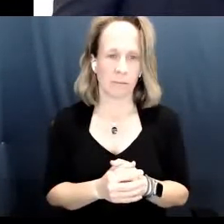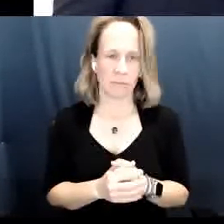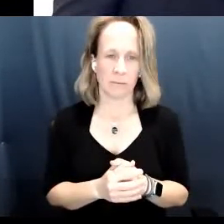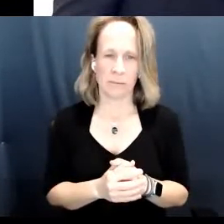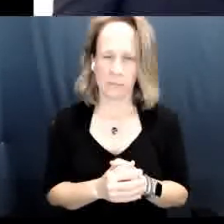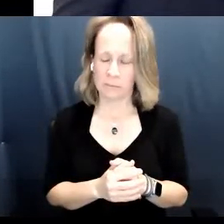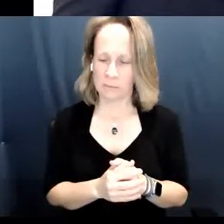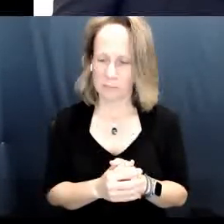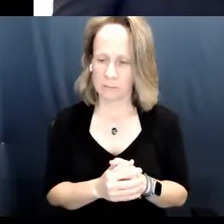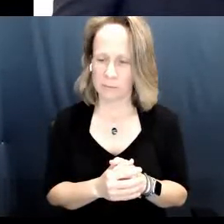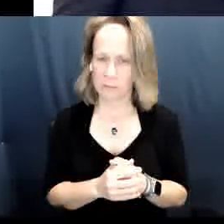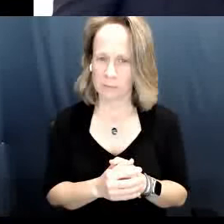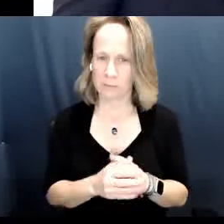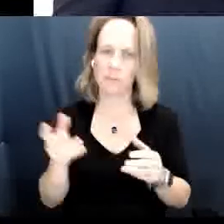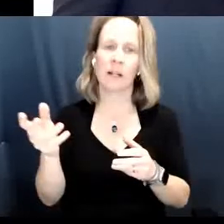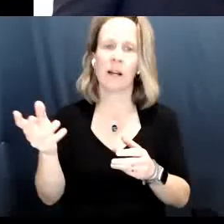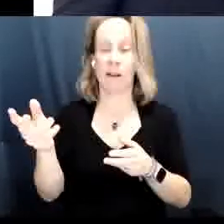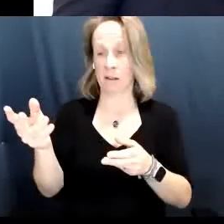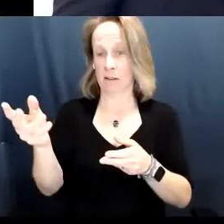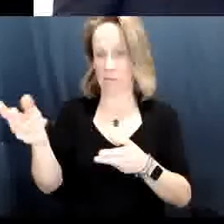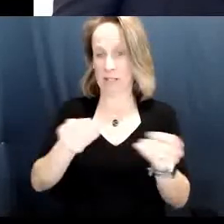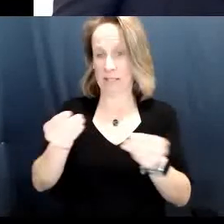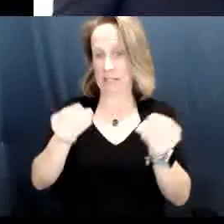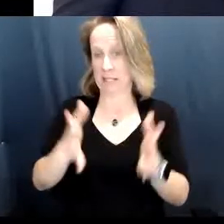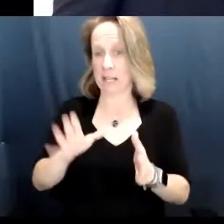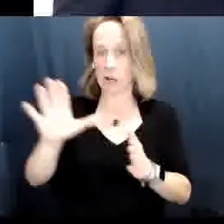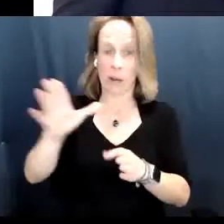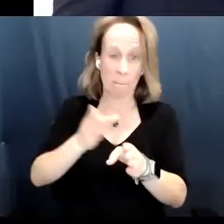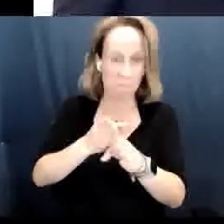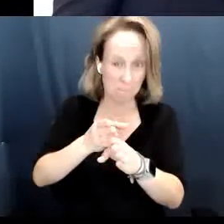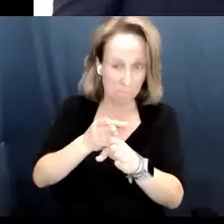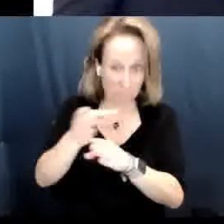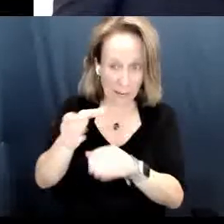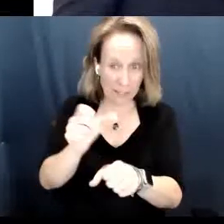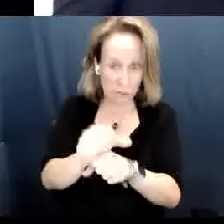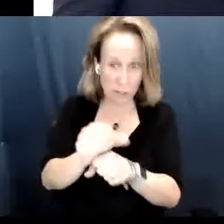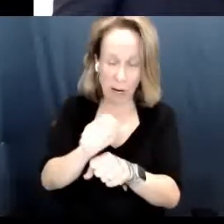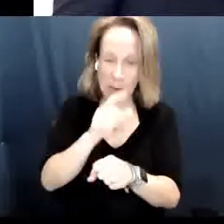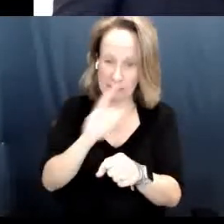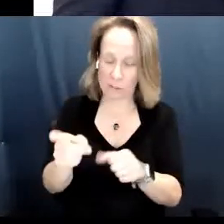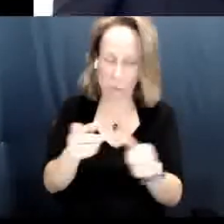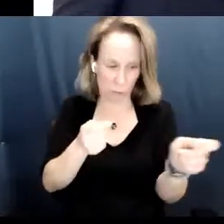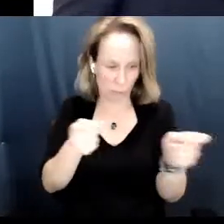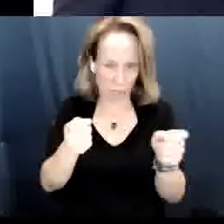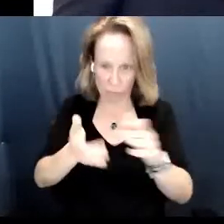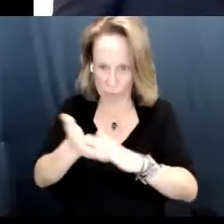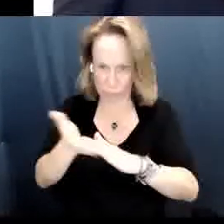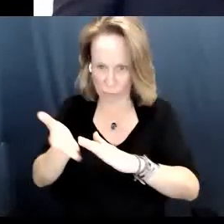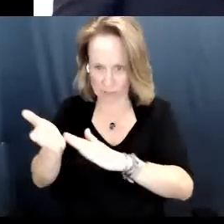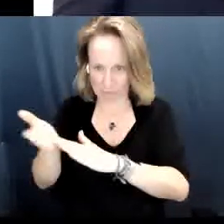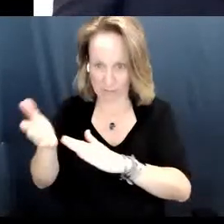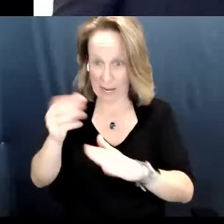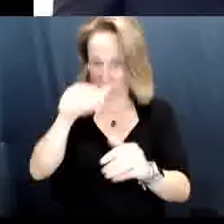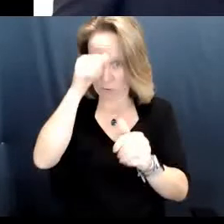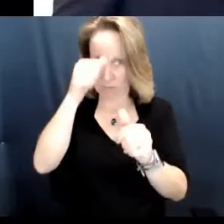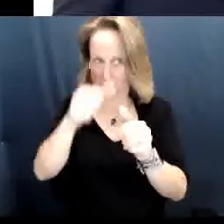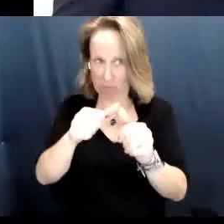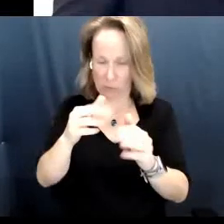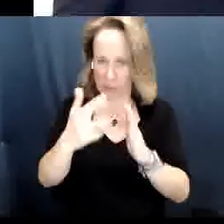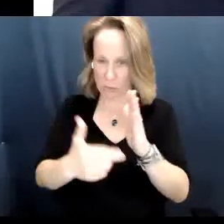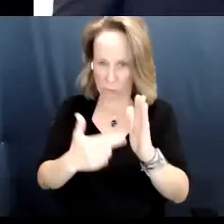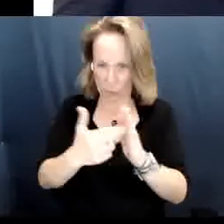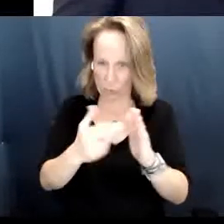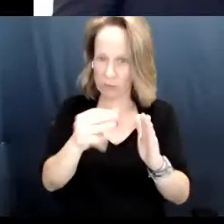A facilitator's main job is to guide the sexual violence support group. Keeping in mind the roles of a sexual violence